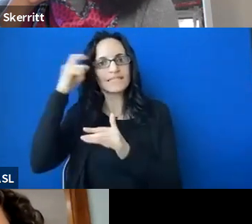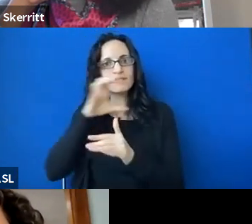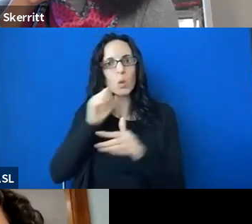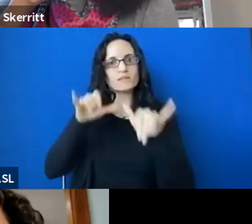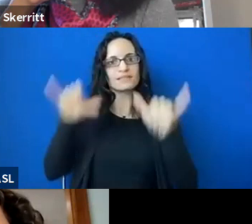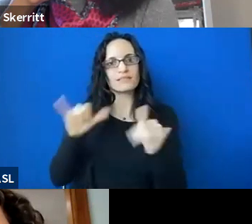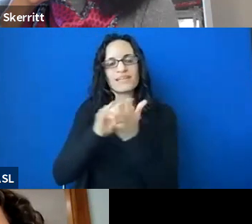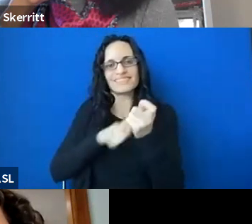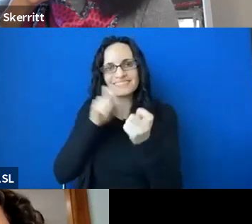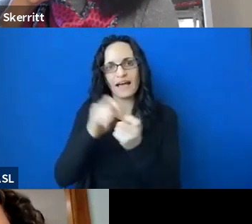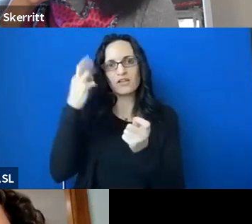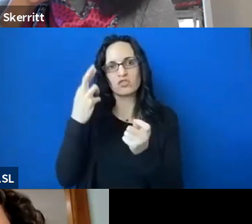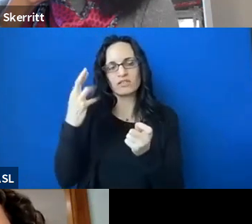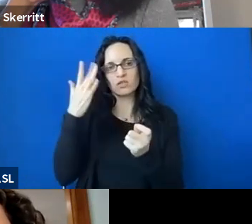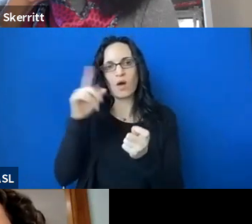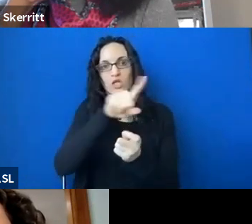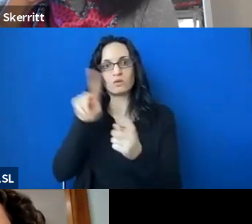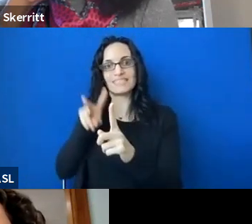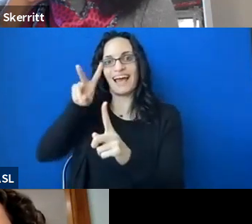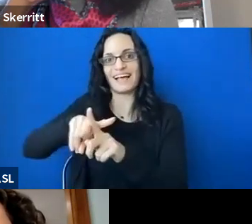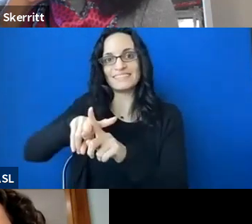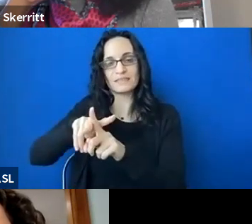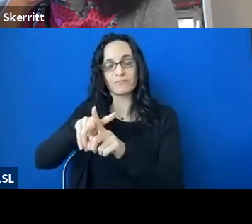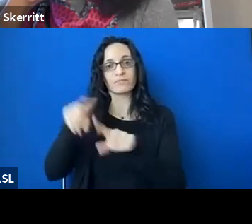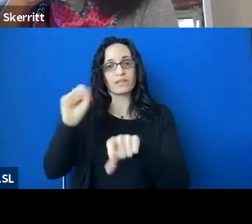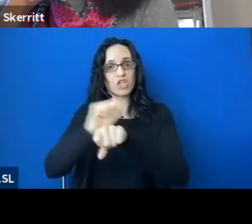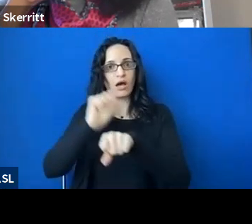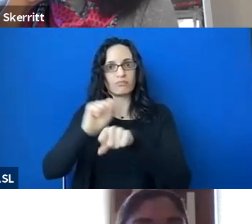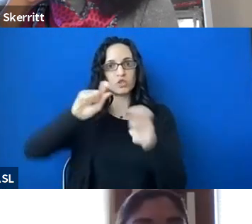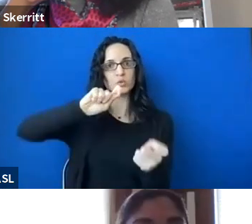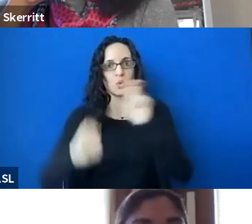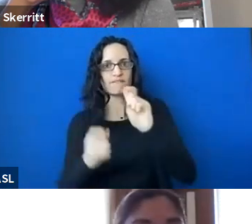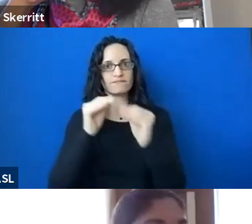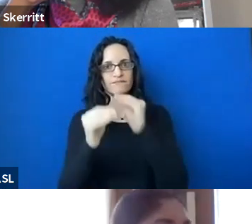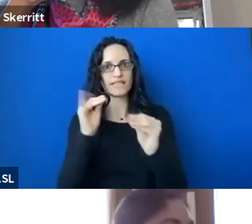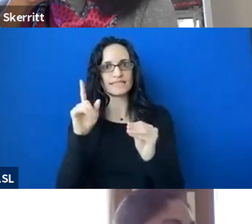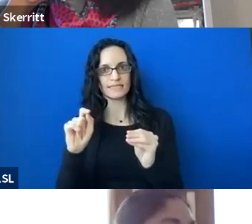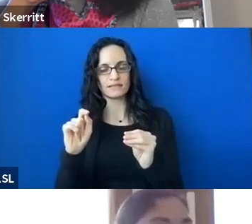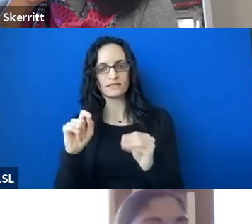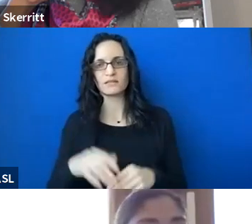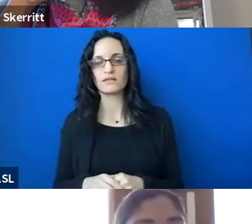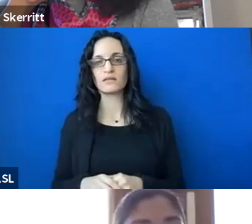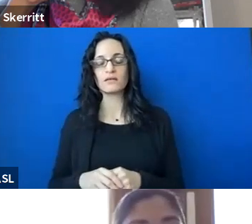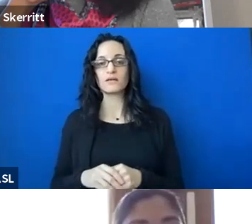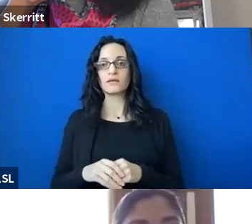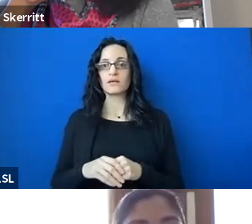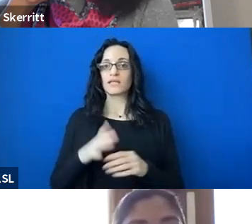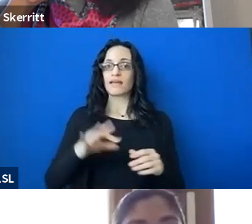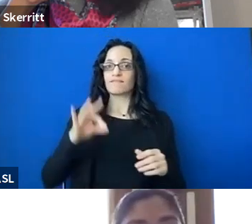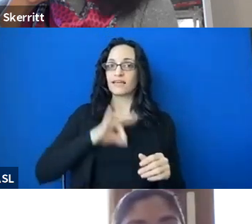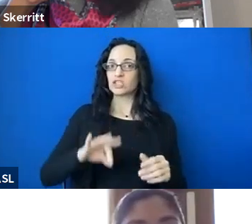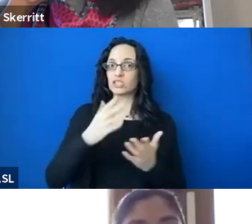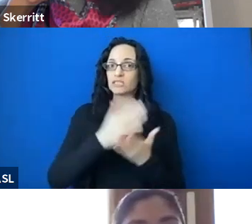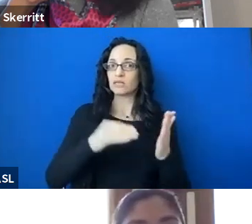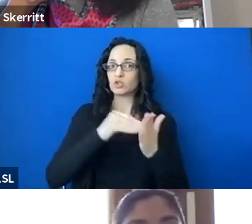you are tasked with the charge of fixing it. In our vastly unequal city, the advantages some students are born with or